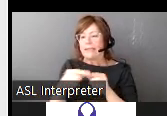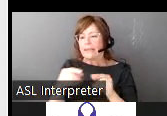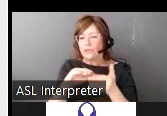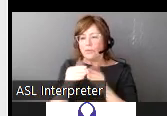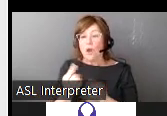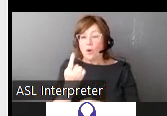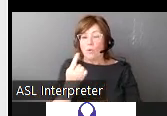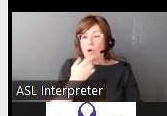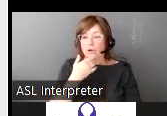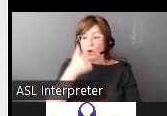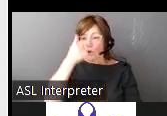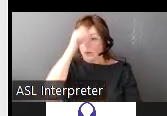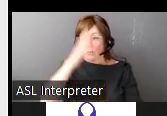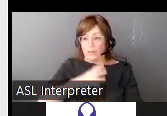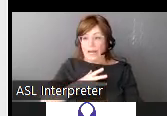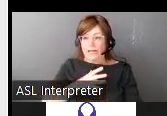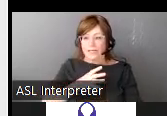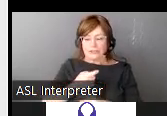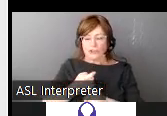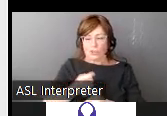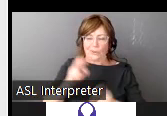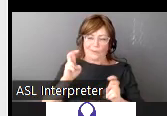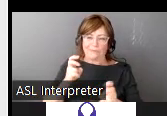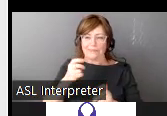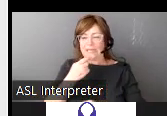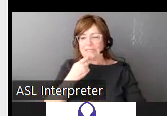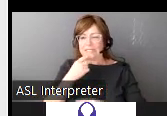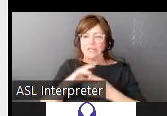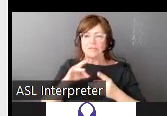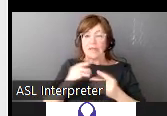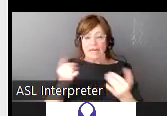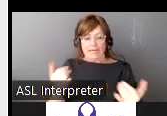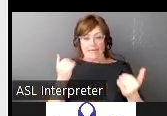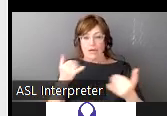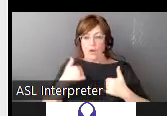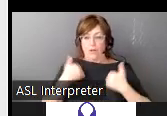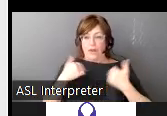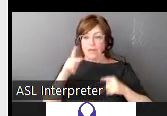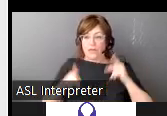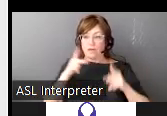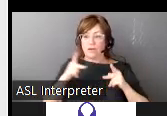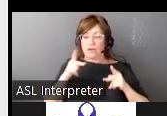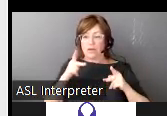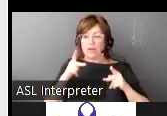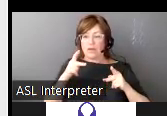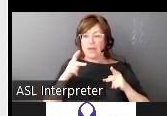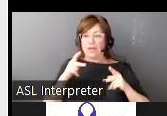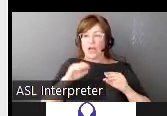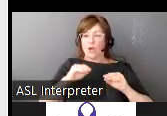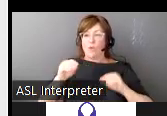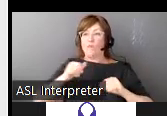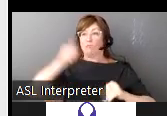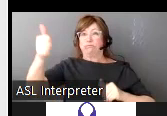said that nowadays, quote, nowadays, a lot of the younger generations like to move very far away from the city to the